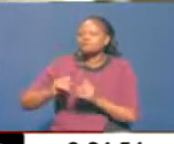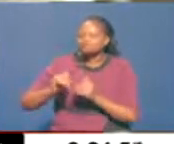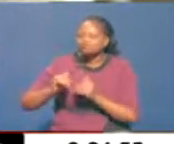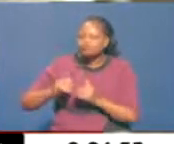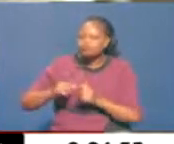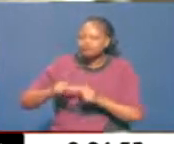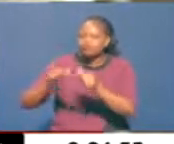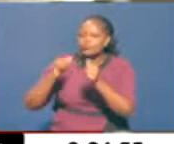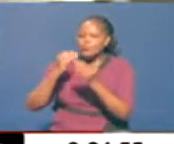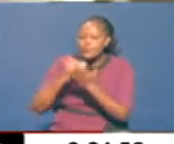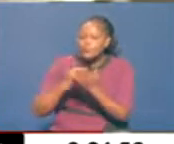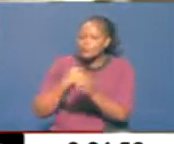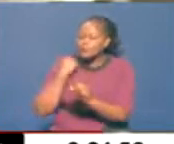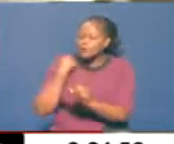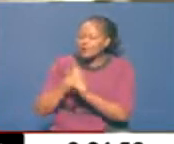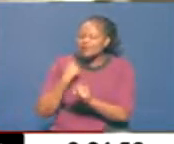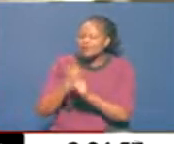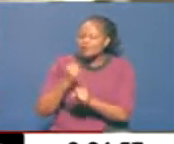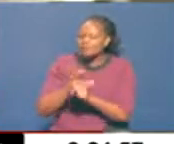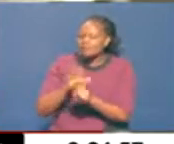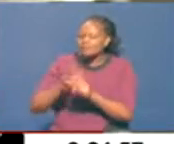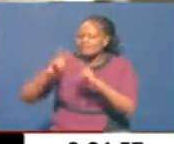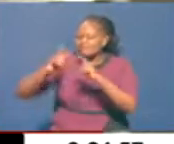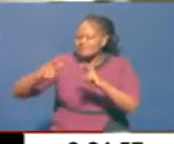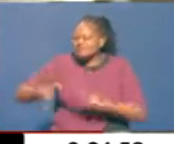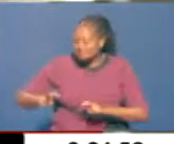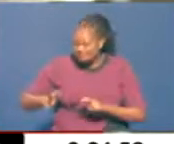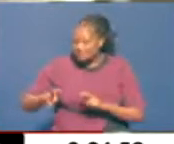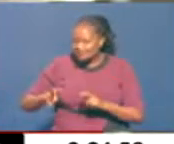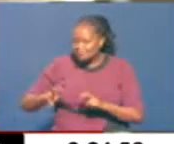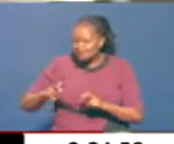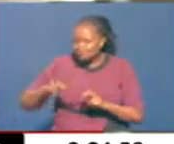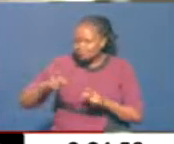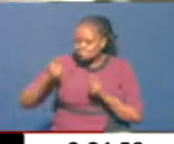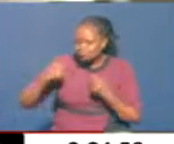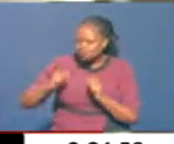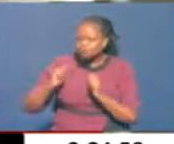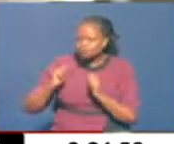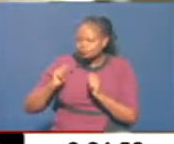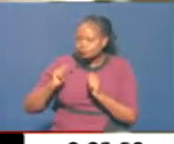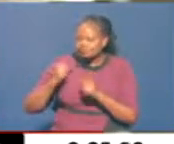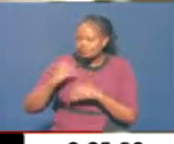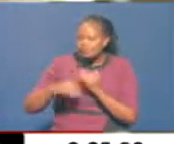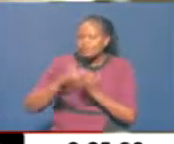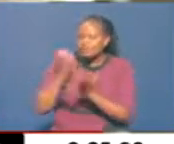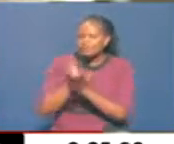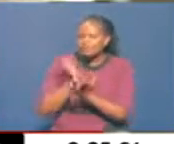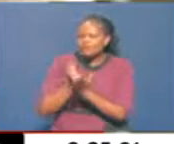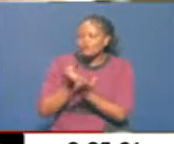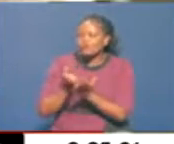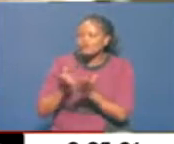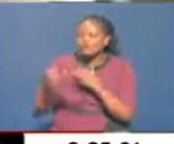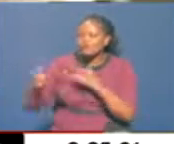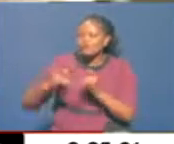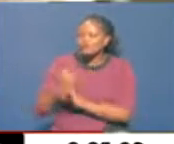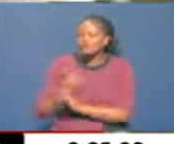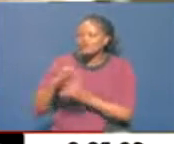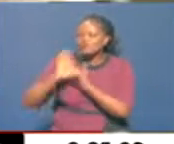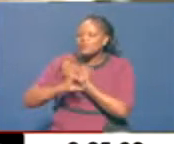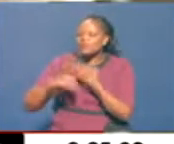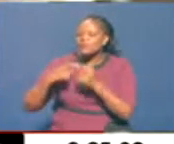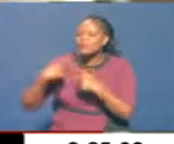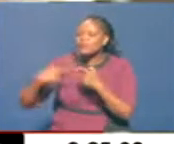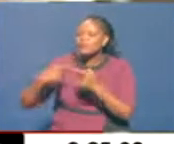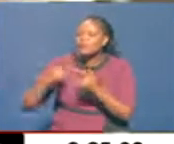we did a lot of research. We tried to build a lot of evidence by looking at different countries, how have they progressed in their